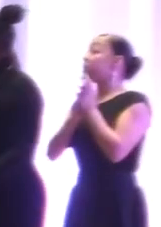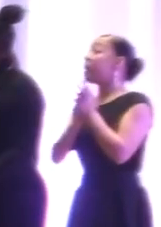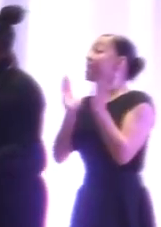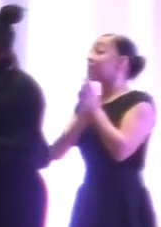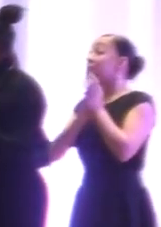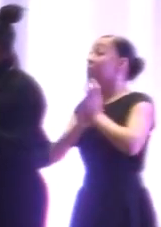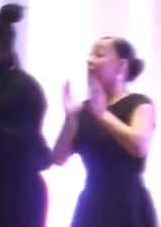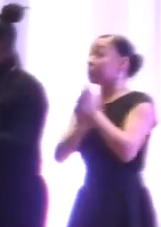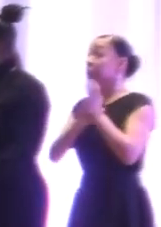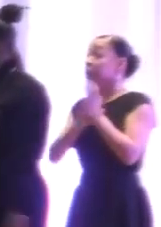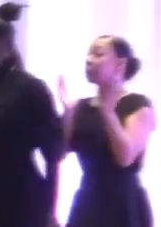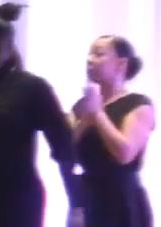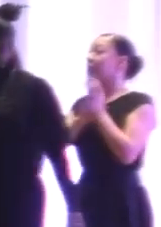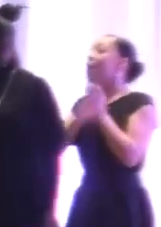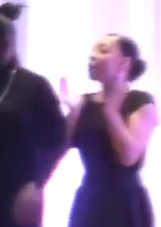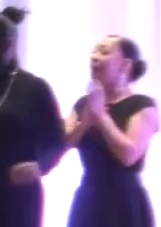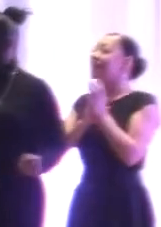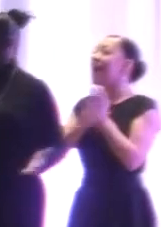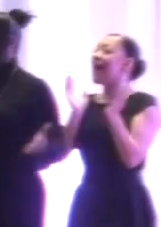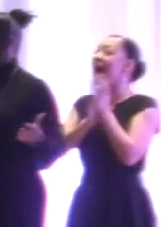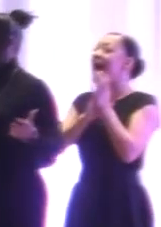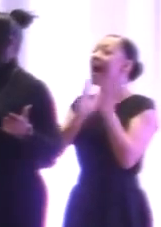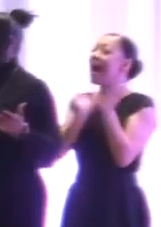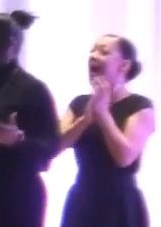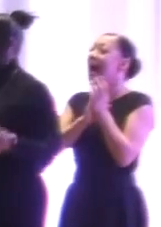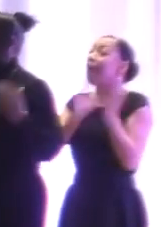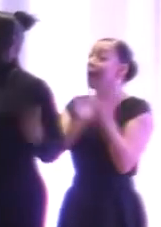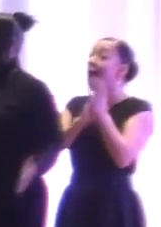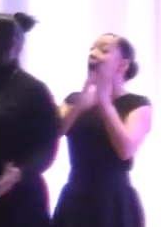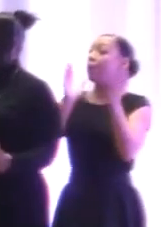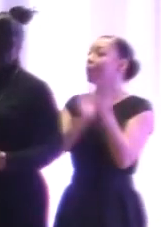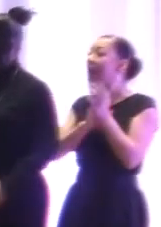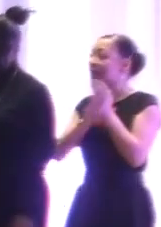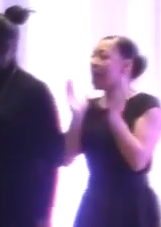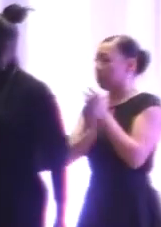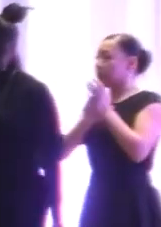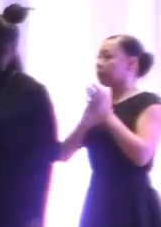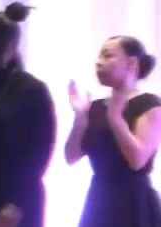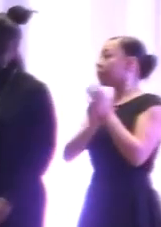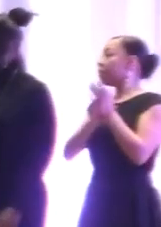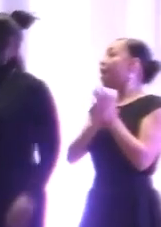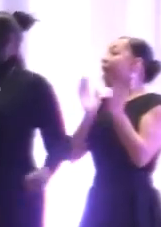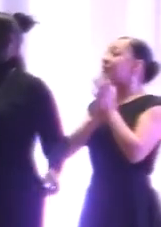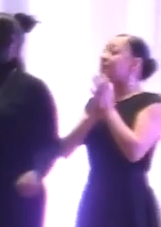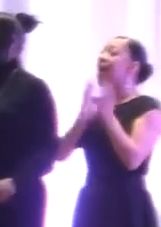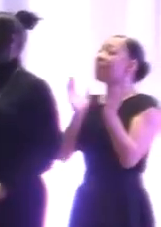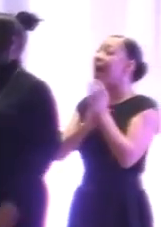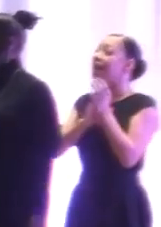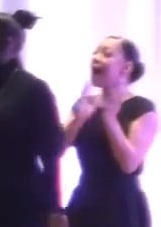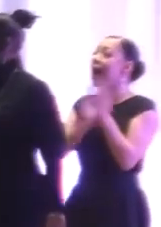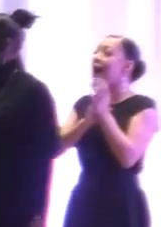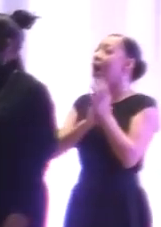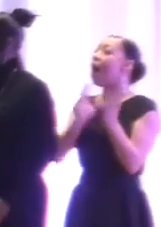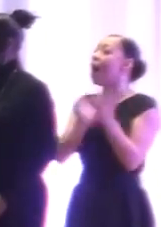Lord is blessing me right now, oh, right now. I said